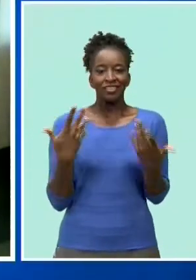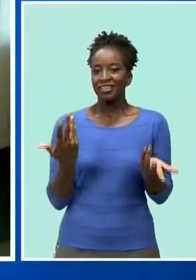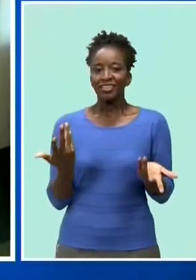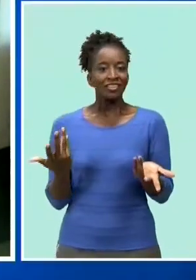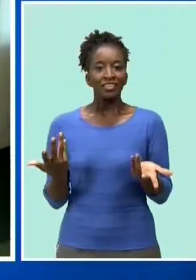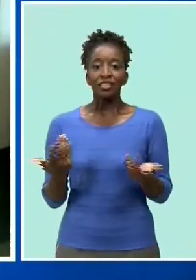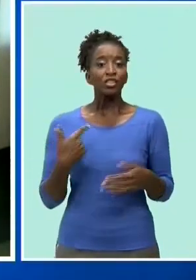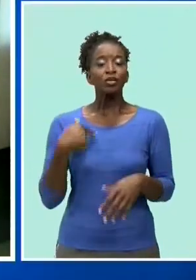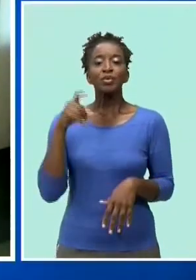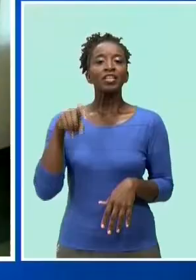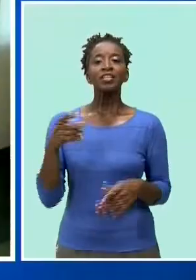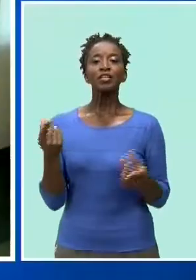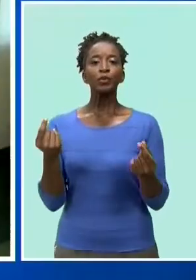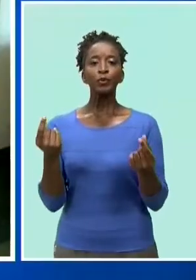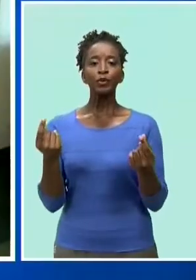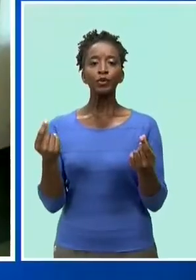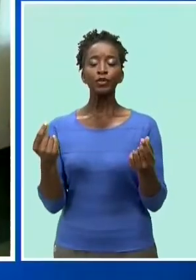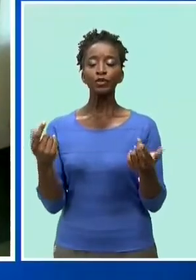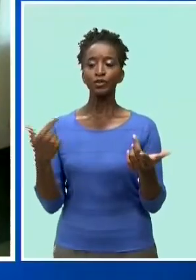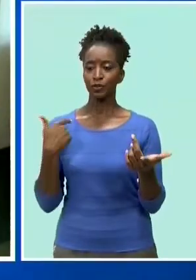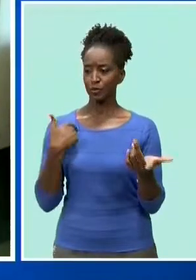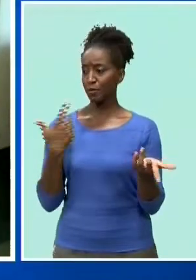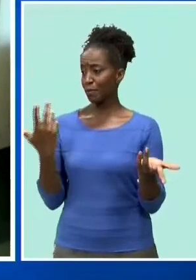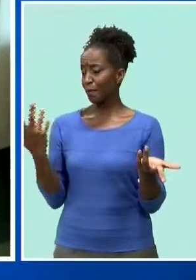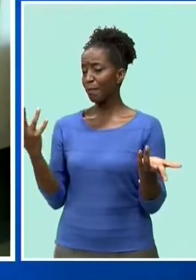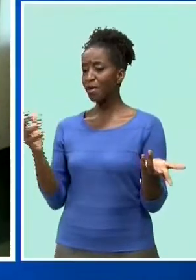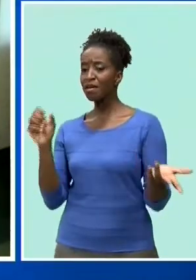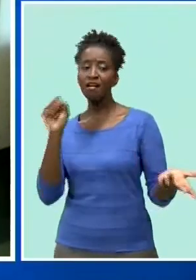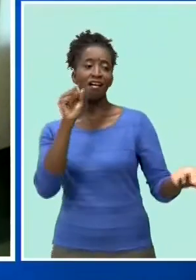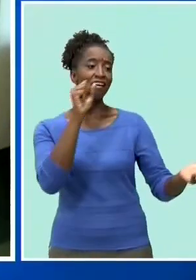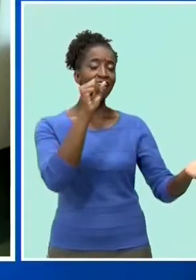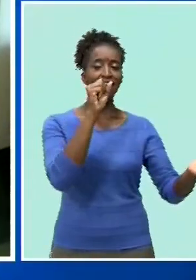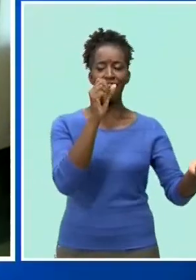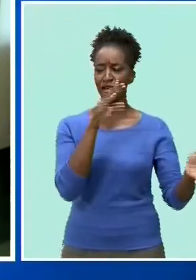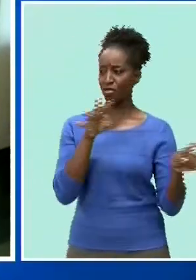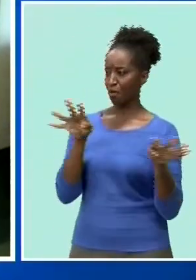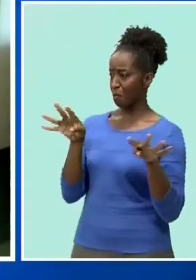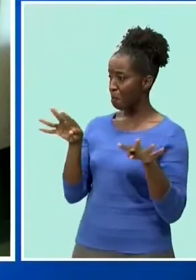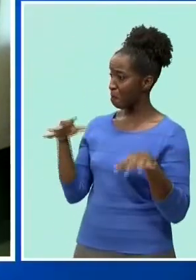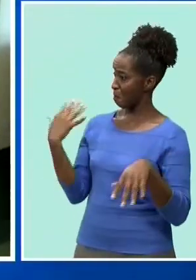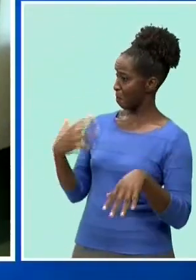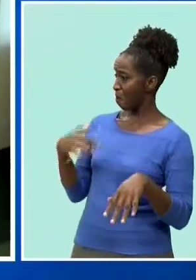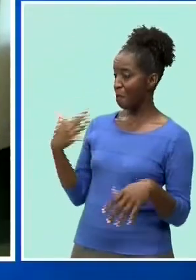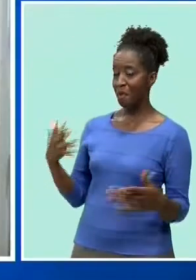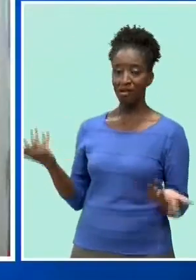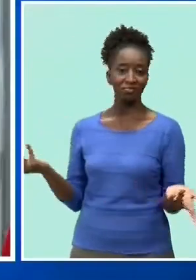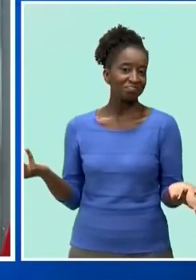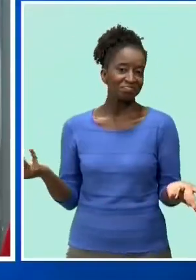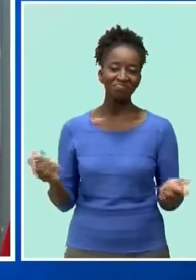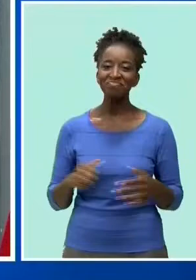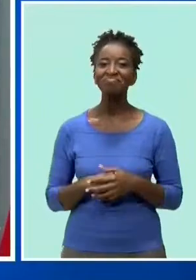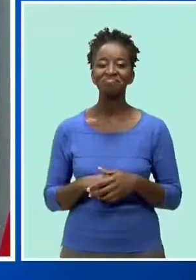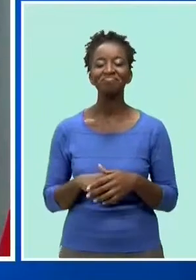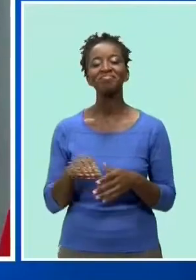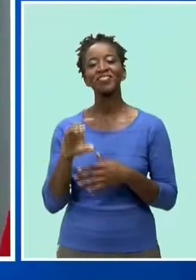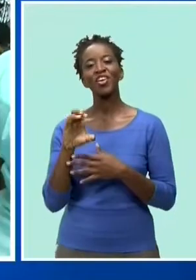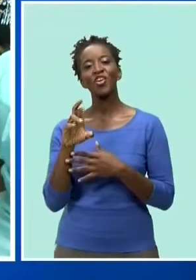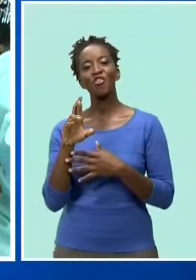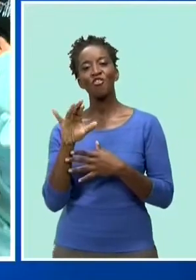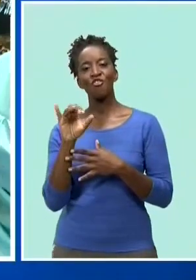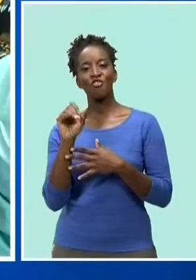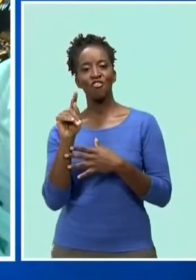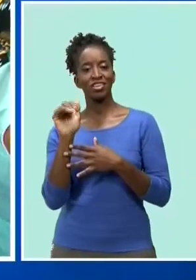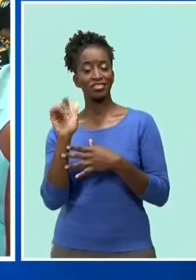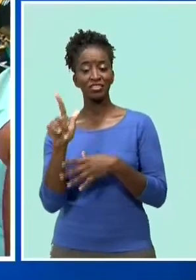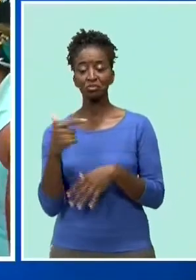that all I have to do is come and show people that I'm worth watching, I'm worth being in this final, and that's all I'm trying to do. Crystal Cummins Beckles plans to give